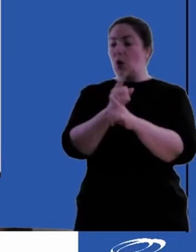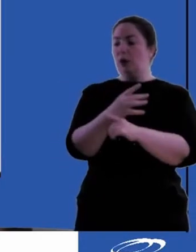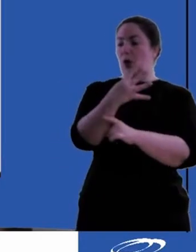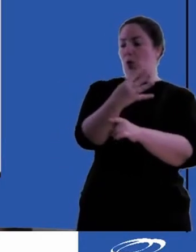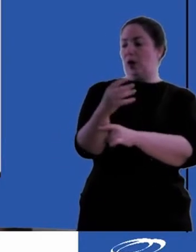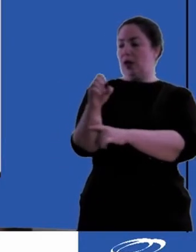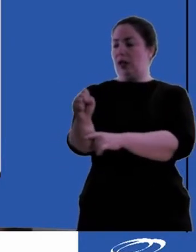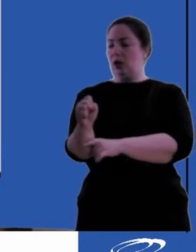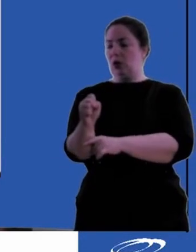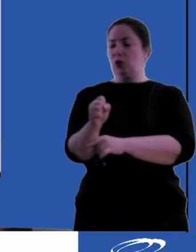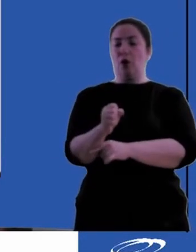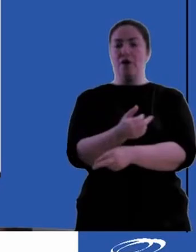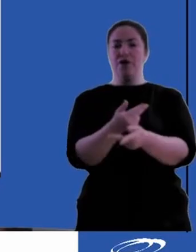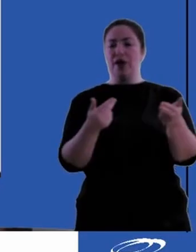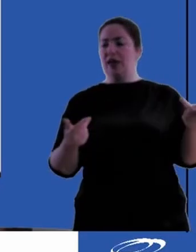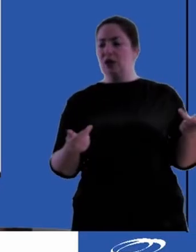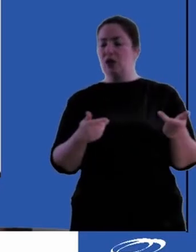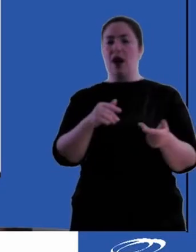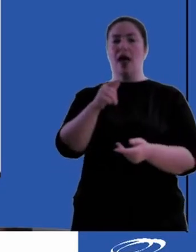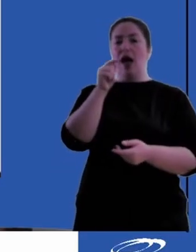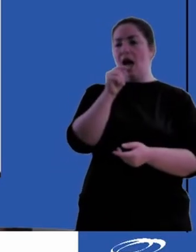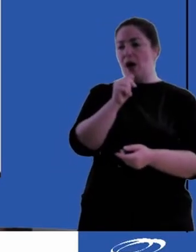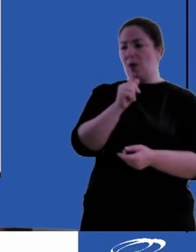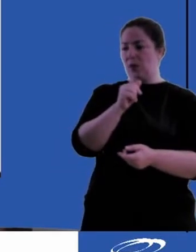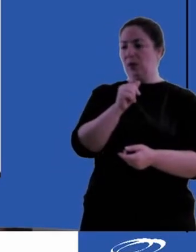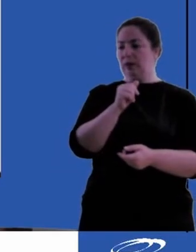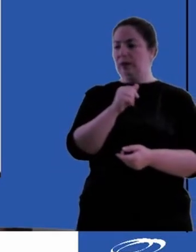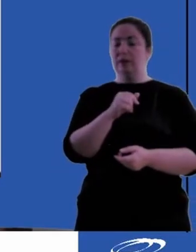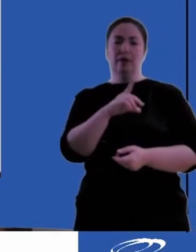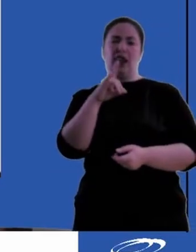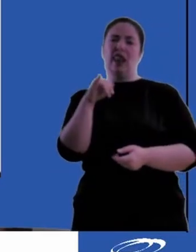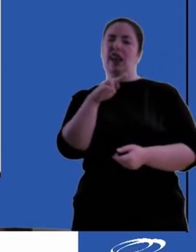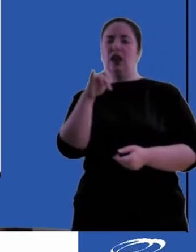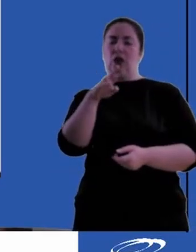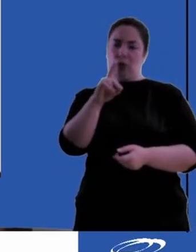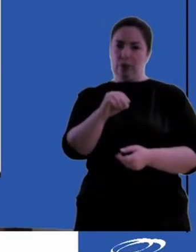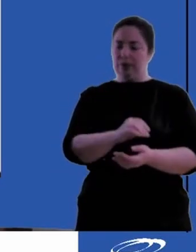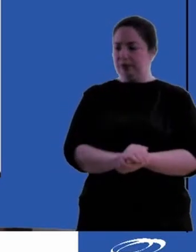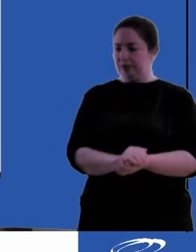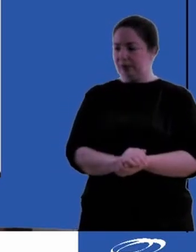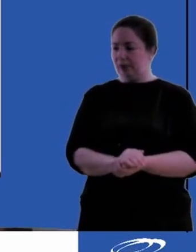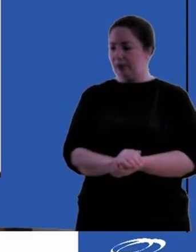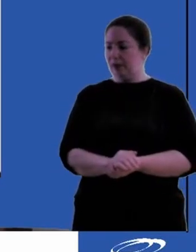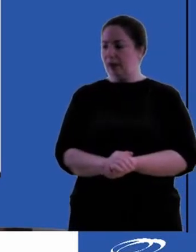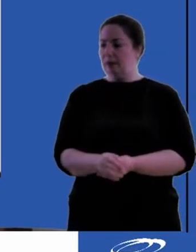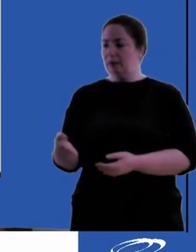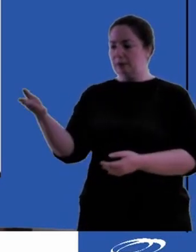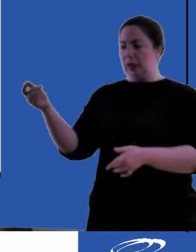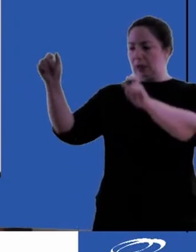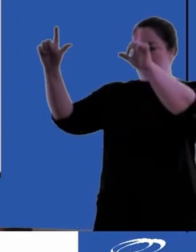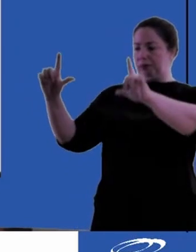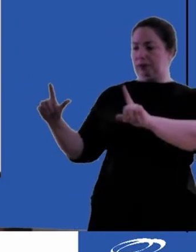with arthroplasty failure, and we compared results to culture. So you see 3 rows here. The first row is